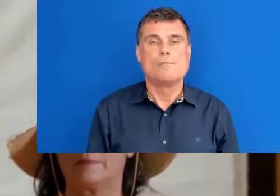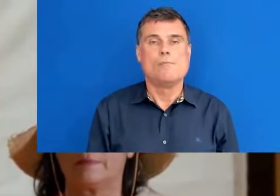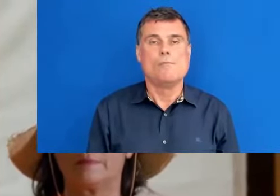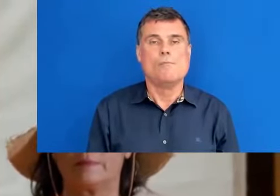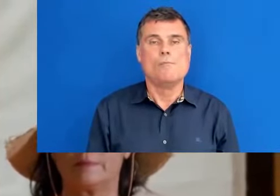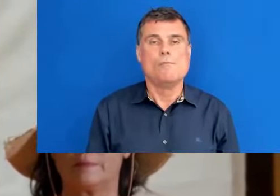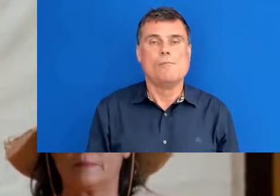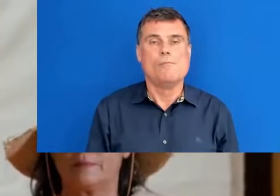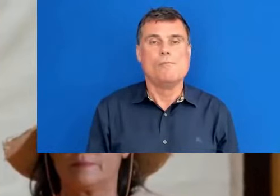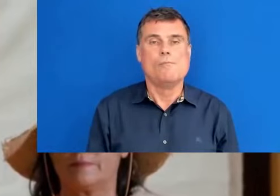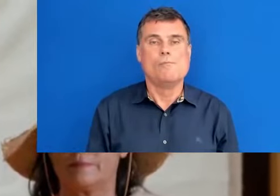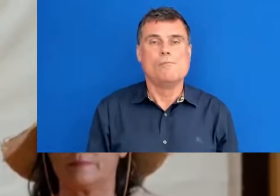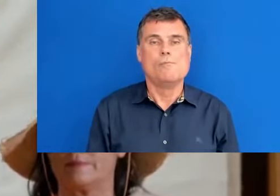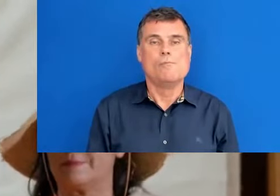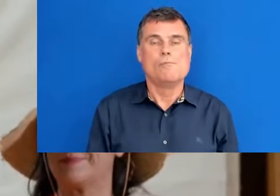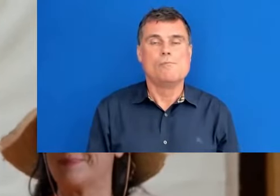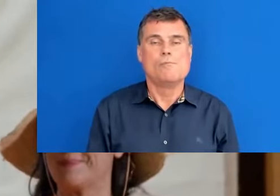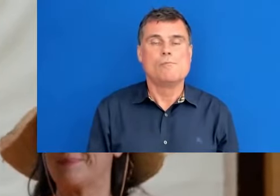kutanesieya,